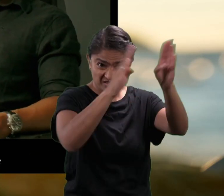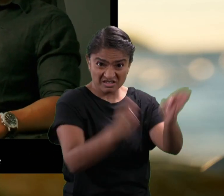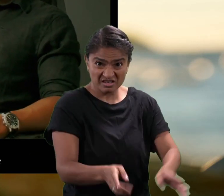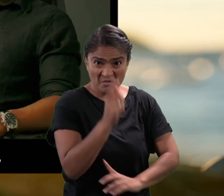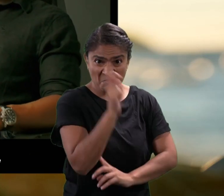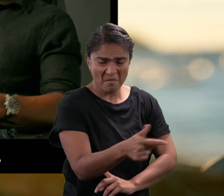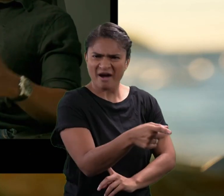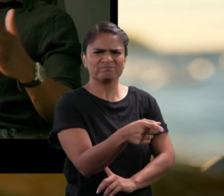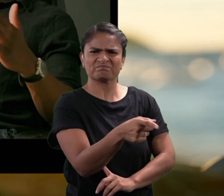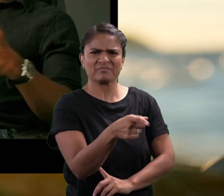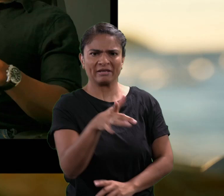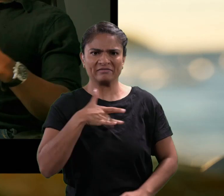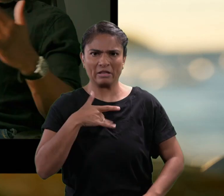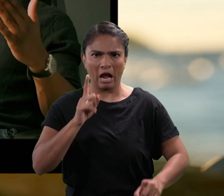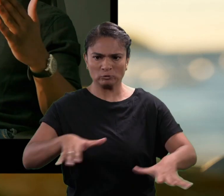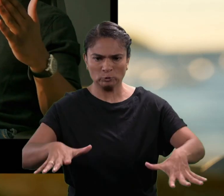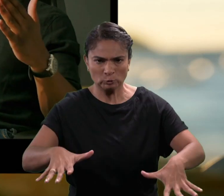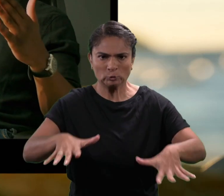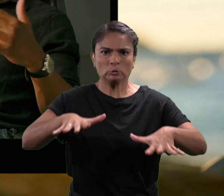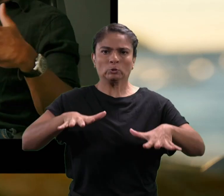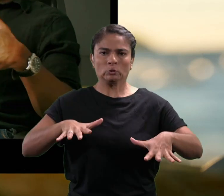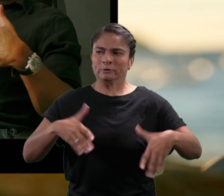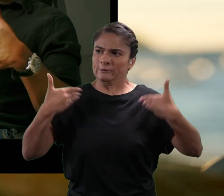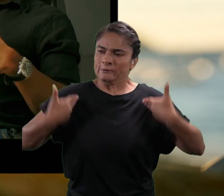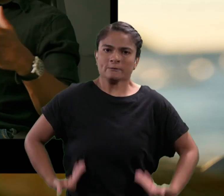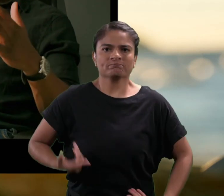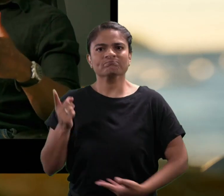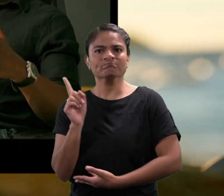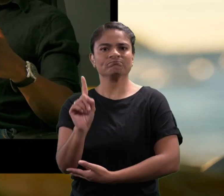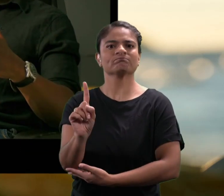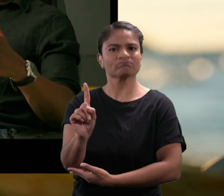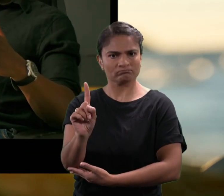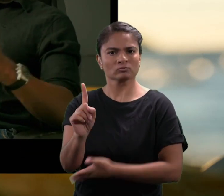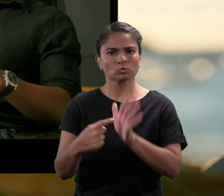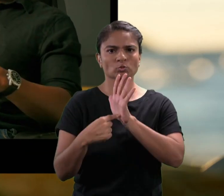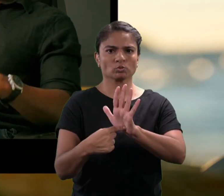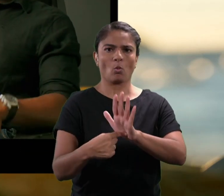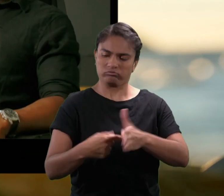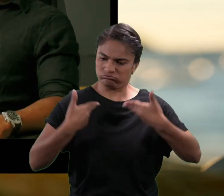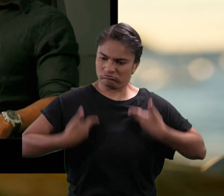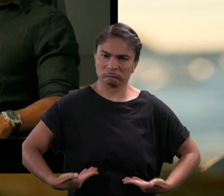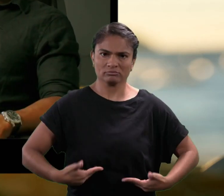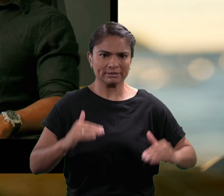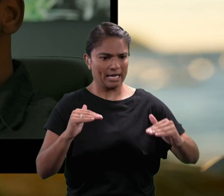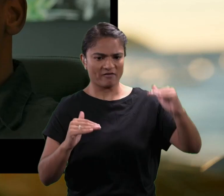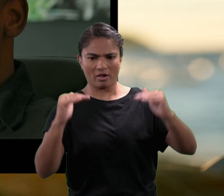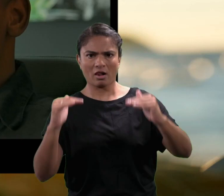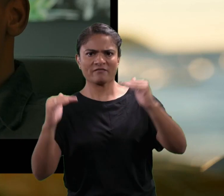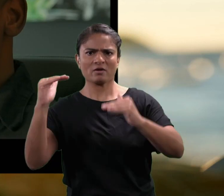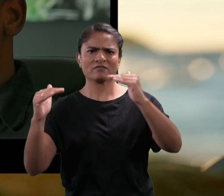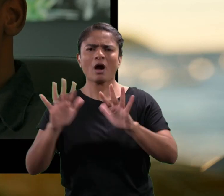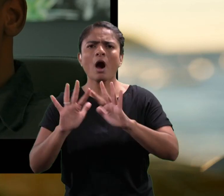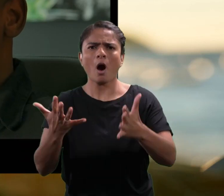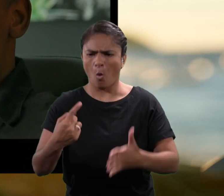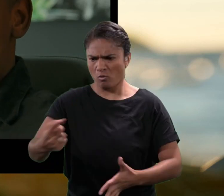the disability now, you kind of have to sort of like locate yourself within that hierarchy as a thing. Do